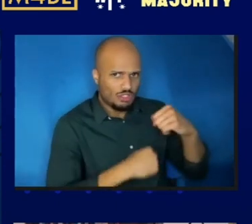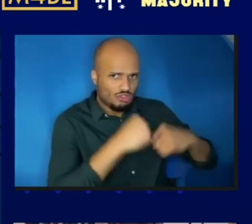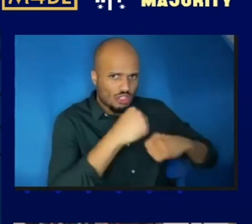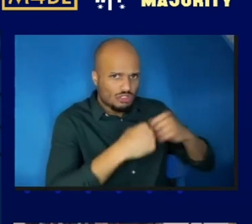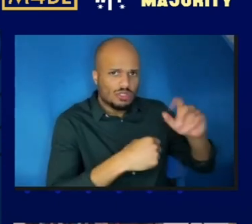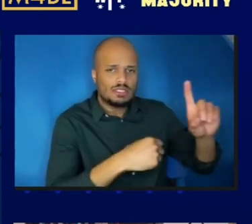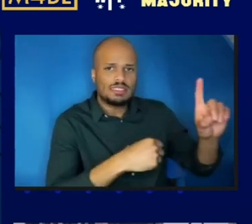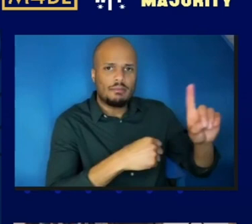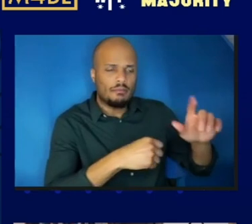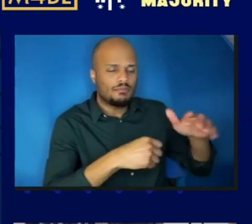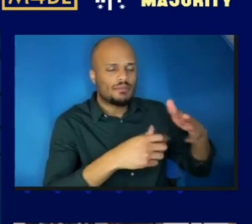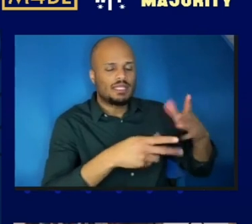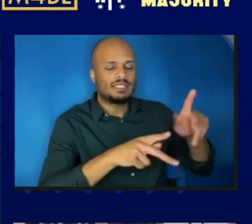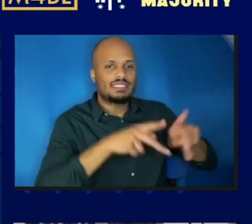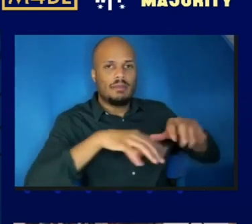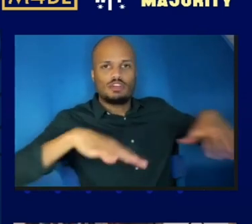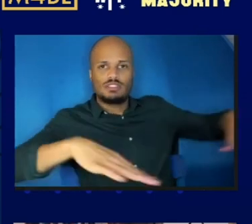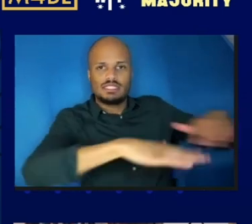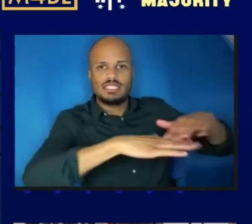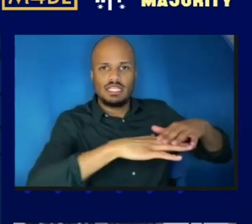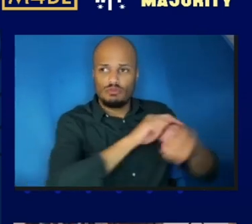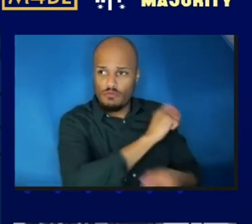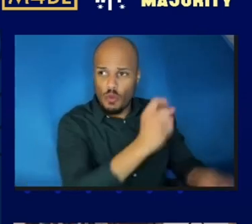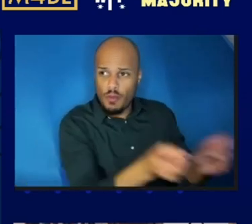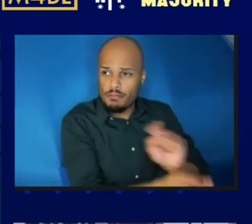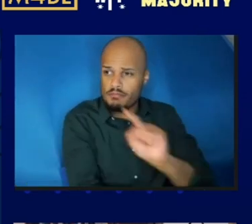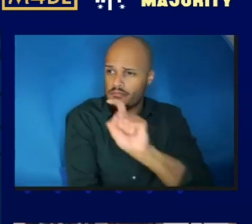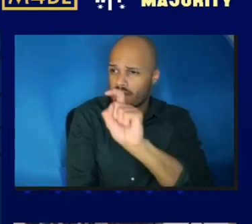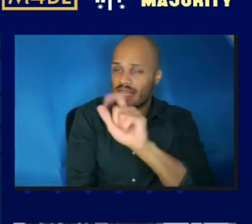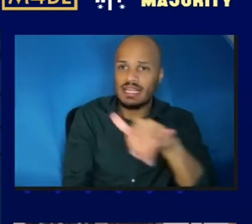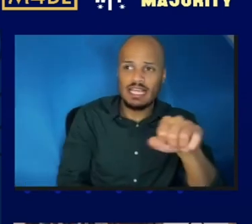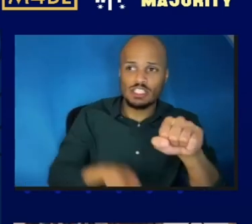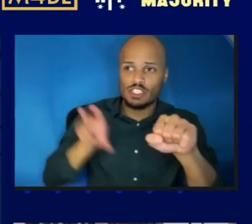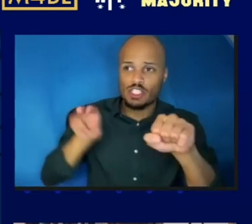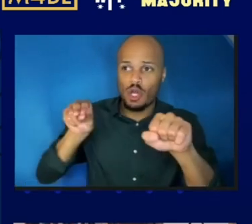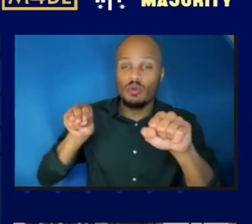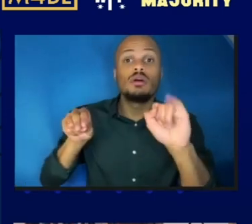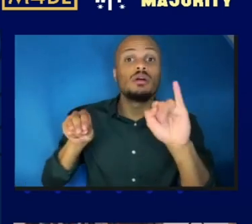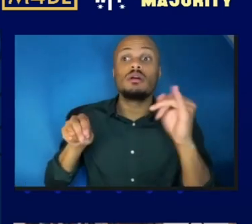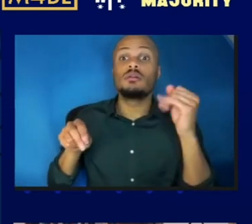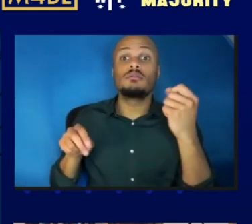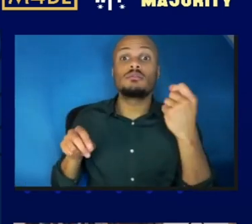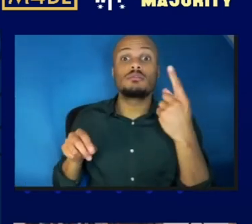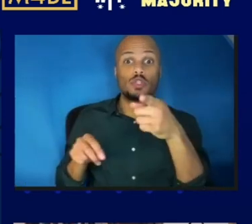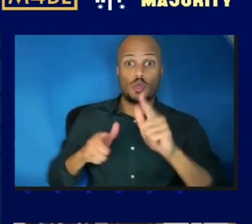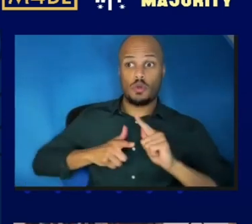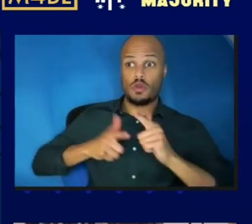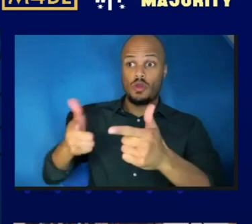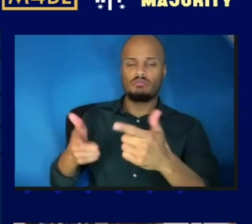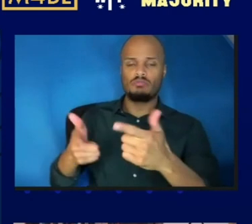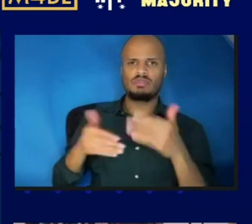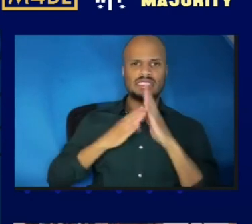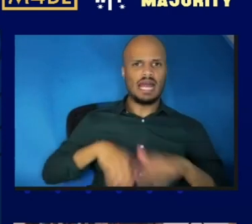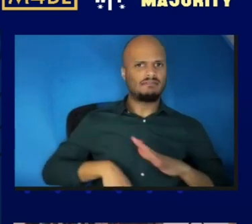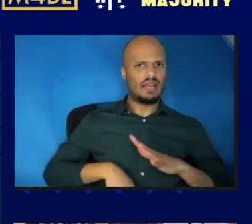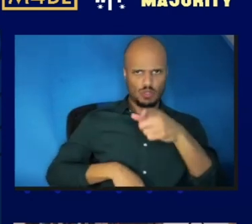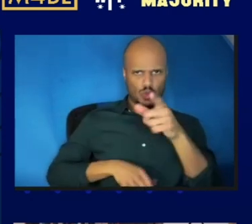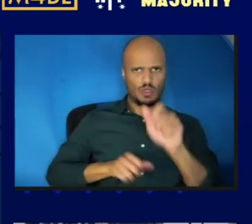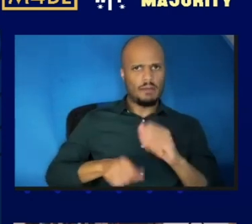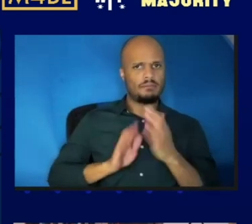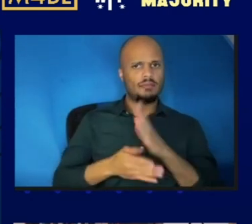reform, yes or no? And be comfortable with silence, even in that office. It's on them to answer